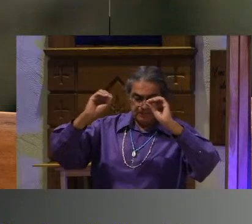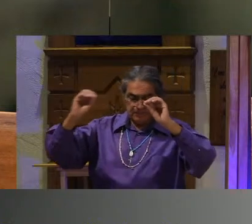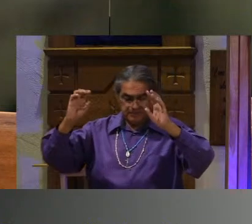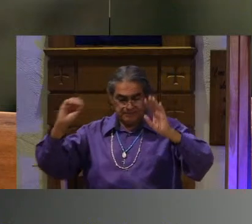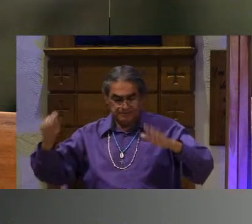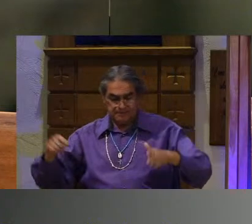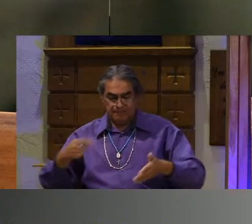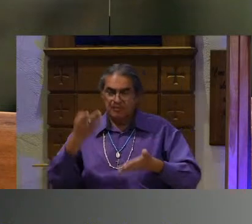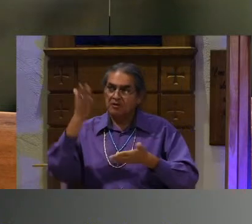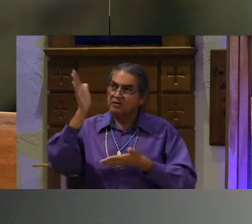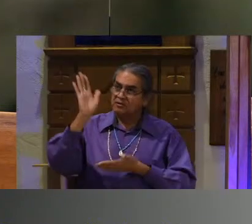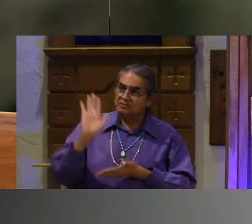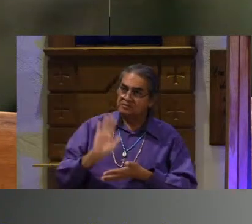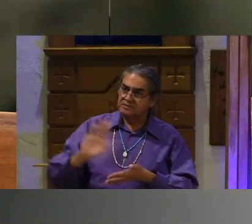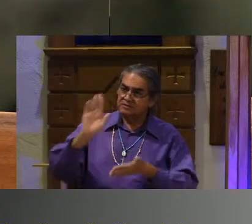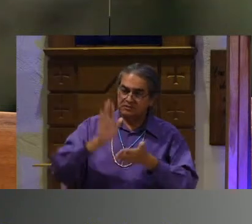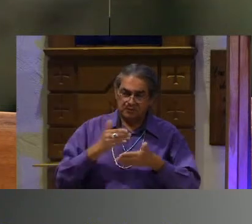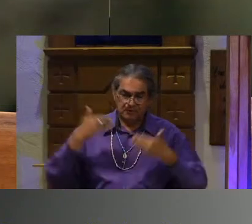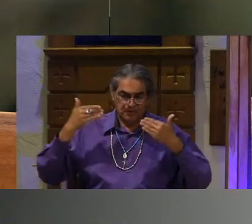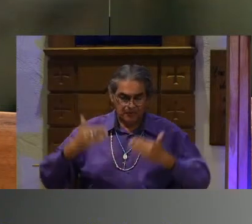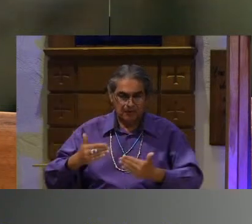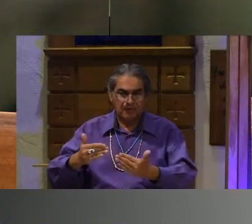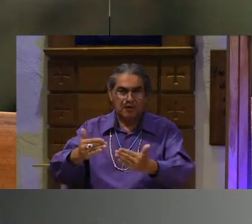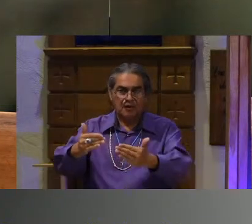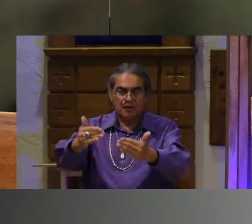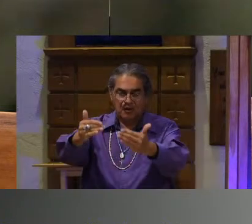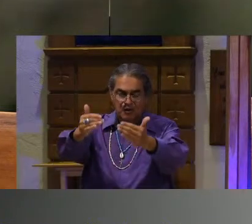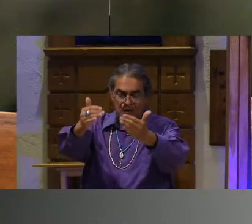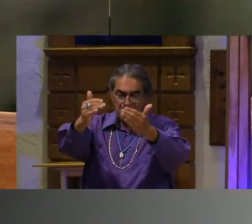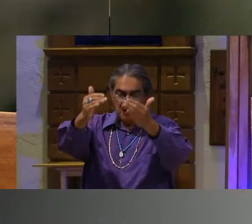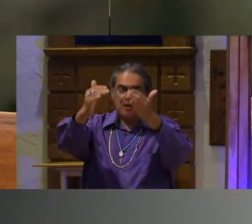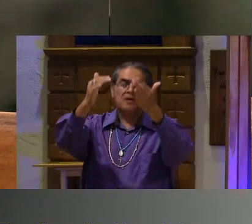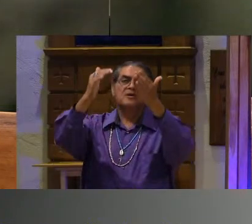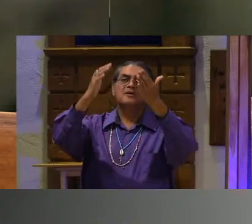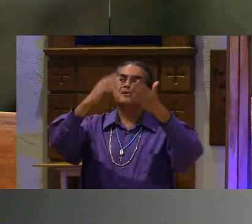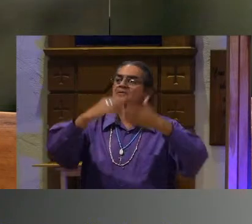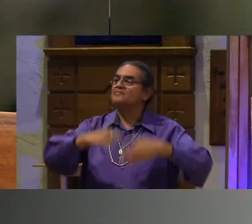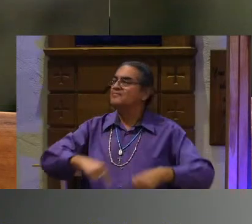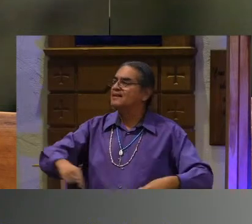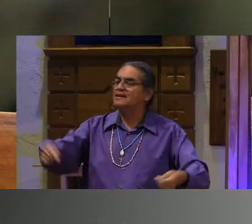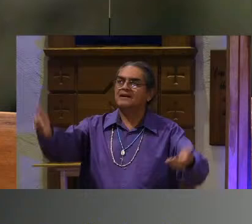teach us in the ways to roam.